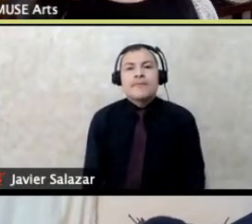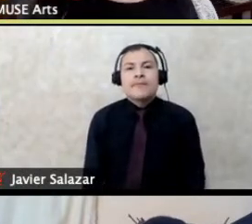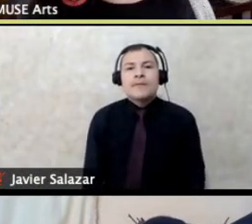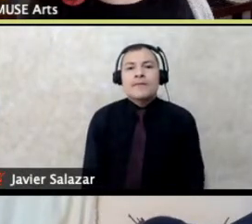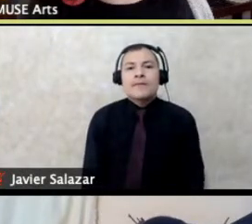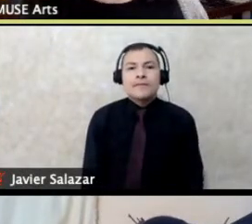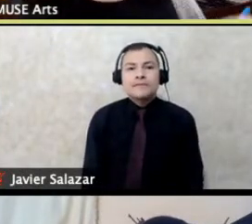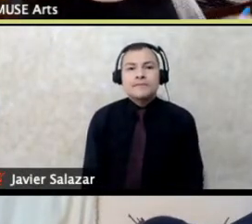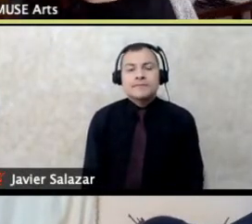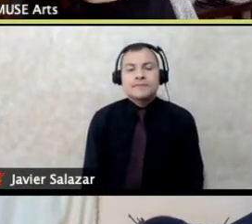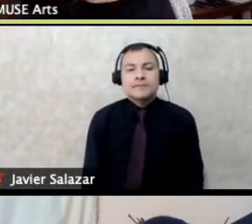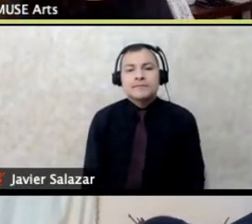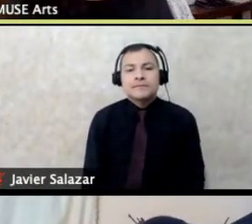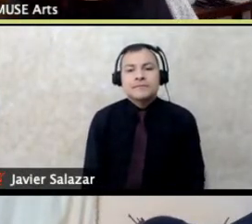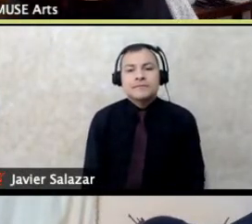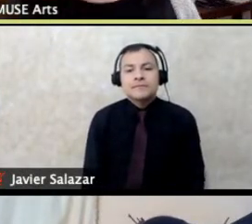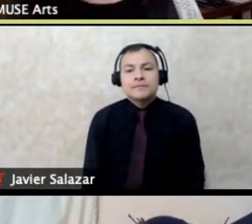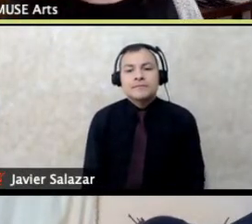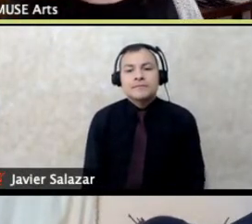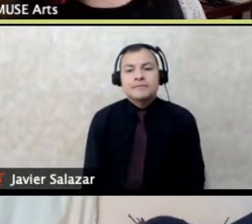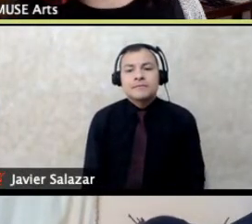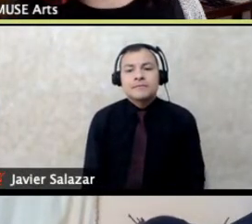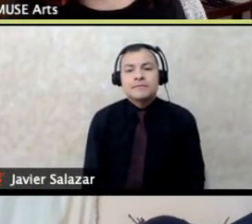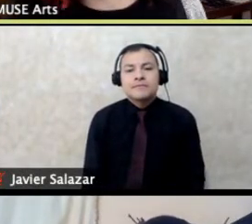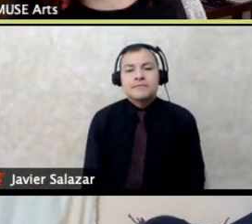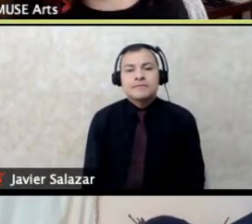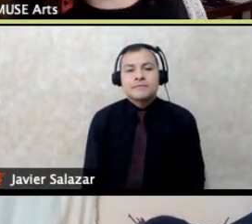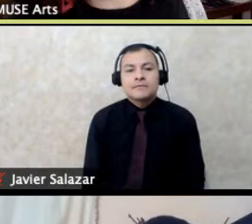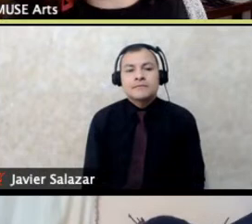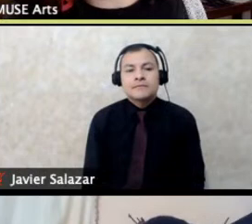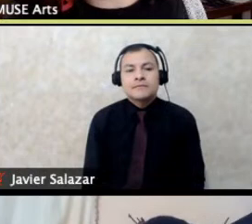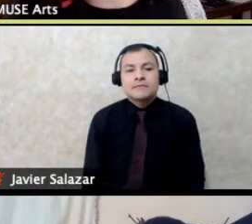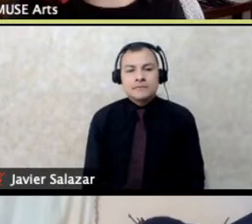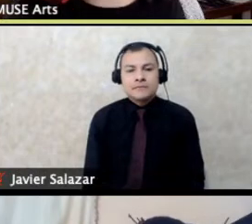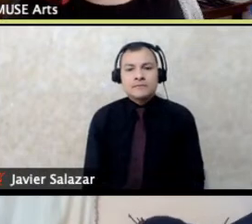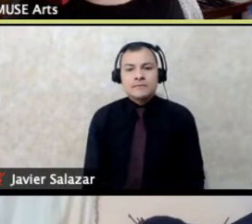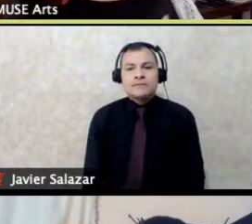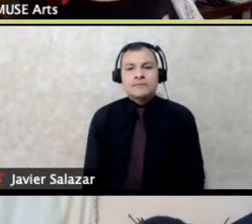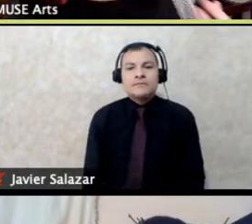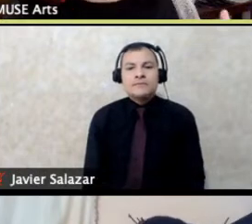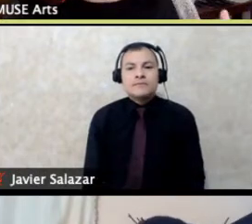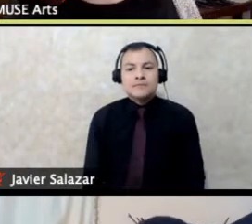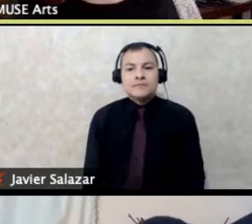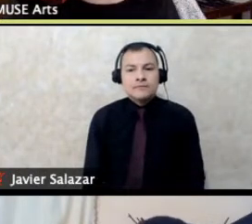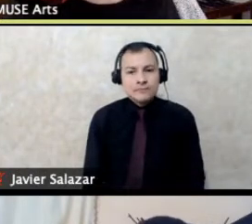very powerful journey, not only in the personal, but also in the collective.